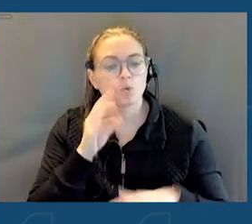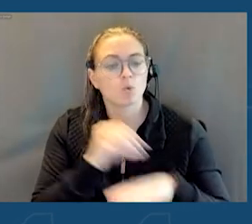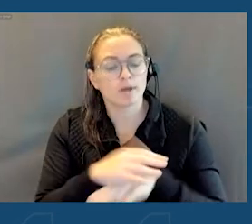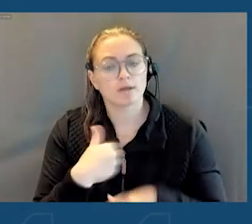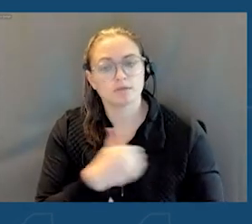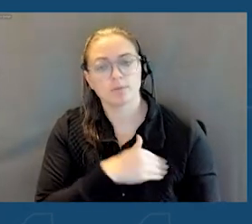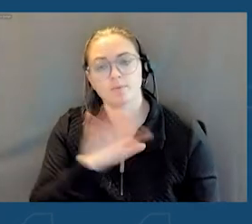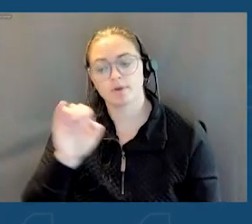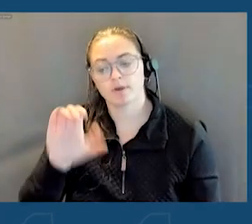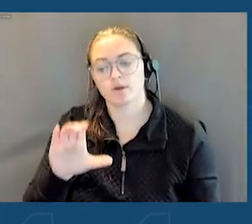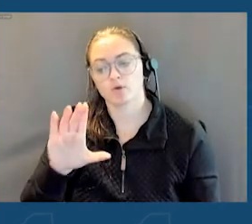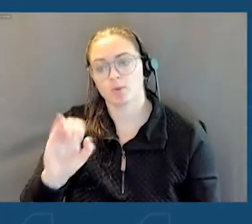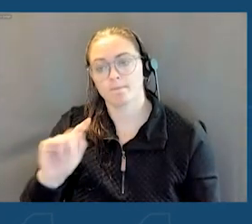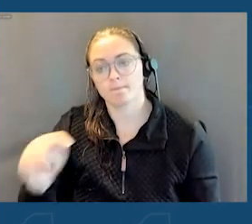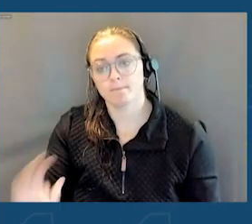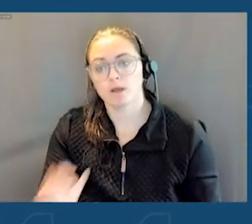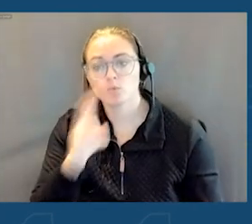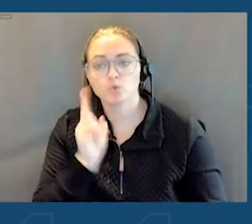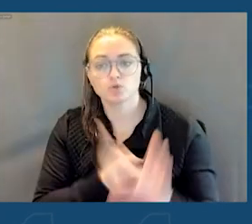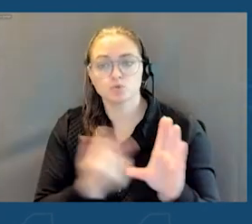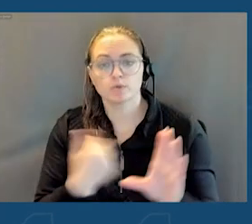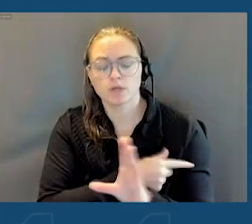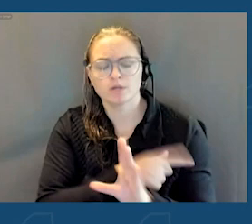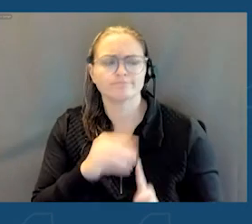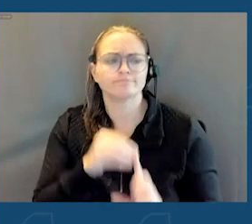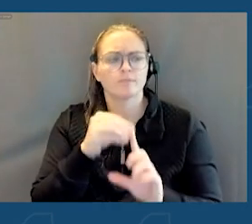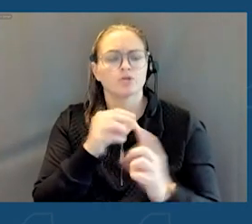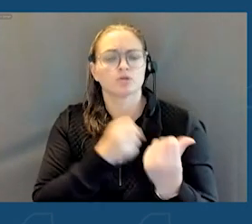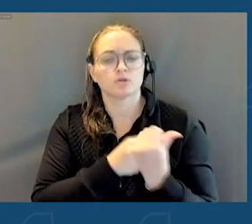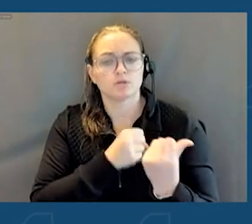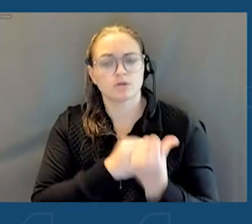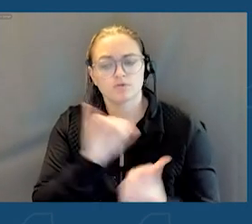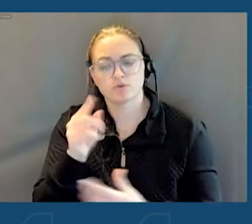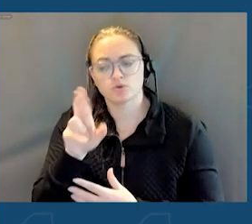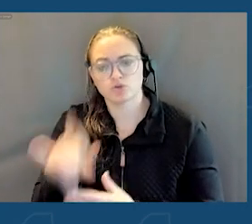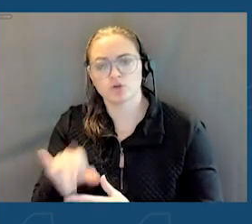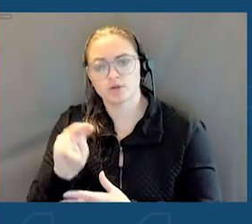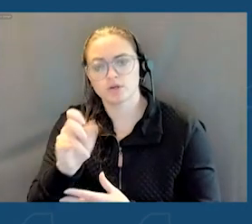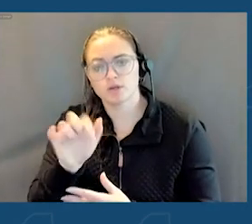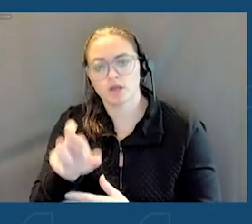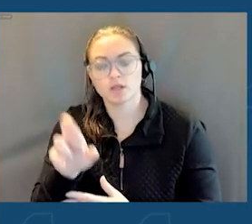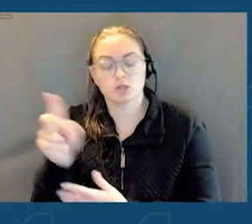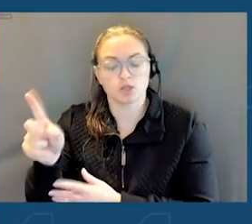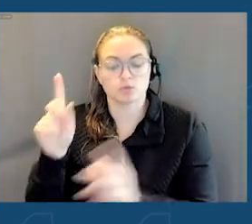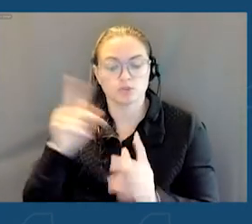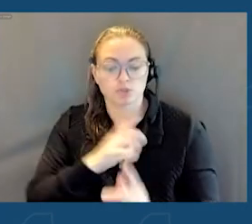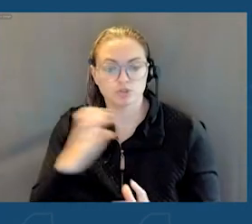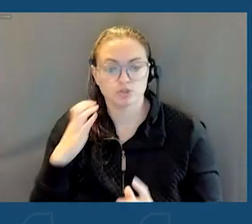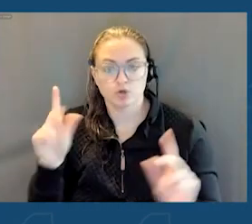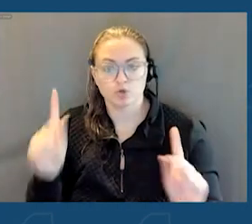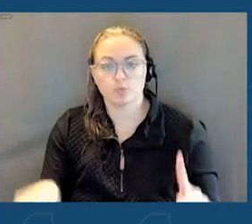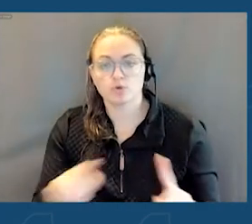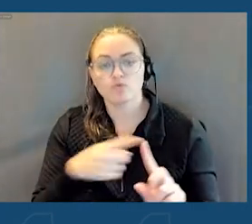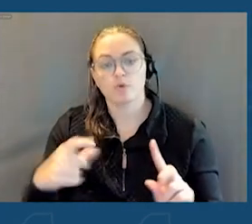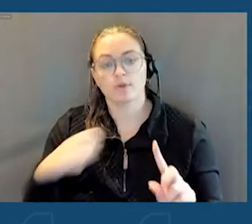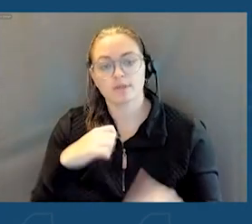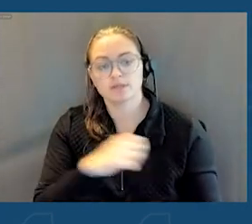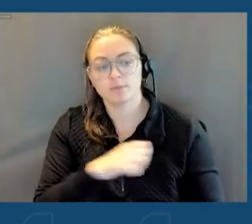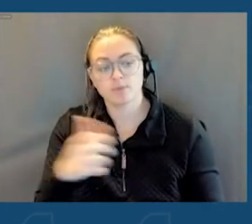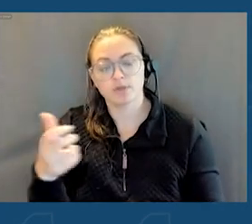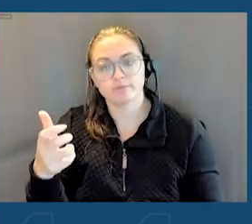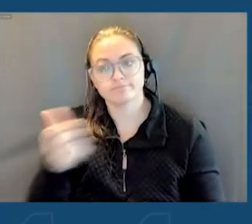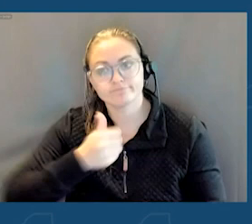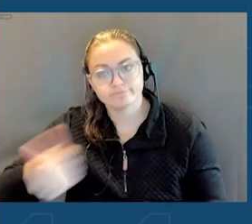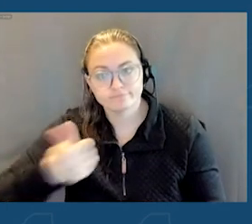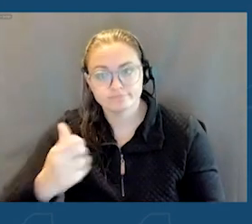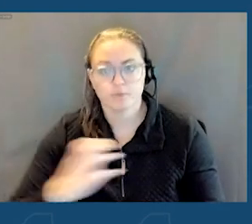us. I also want to give a special shout to Jerry Nadler. Jerry was the chair of the Assembly Transportation Committee a long time